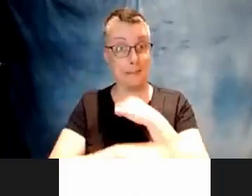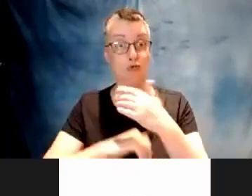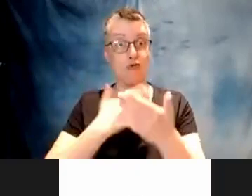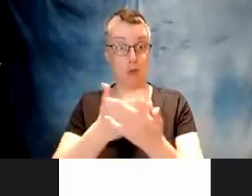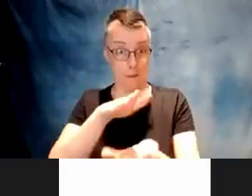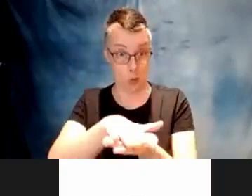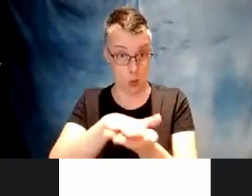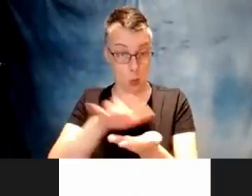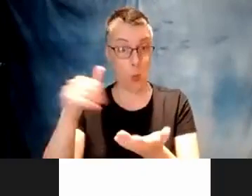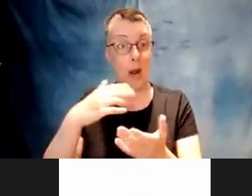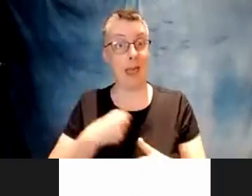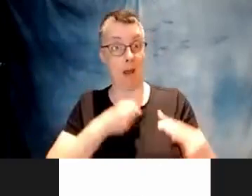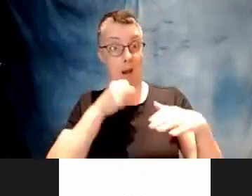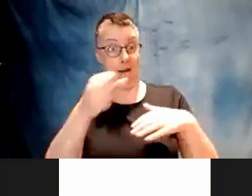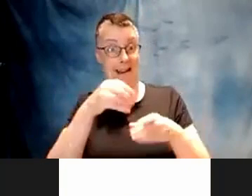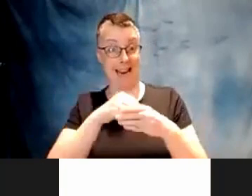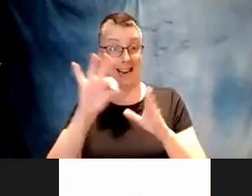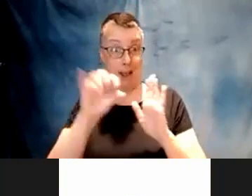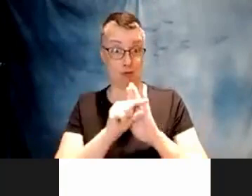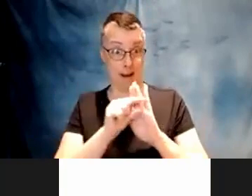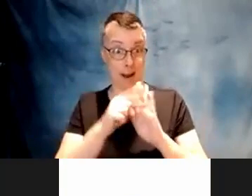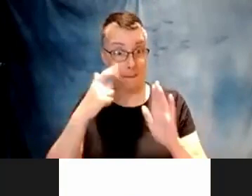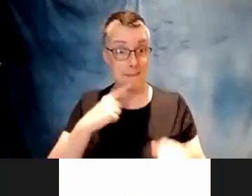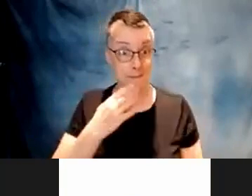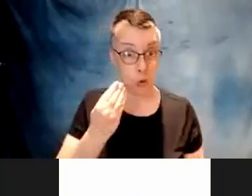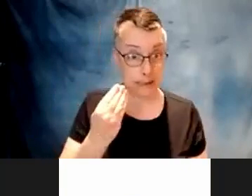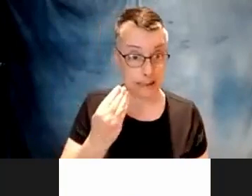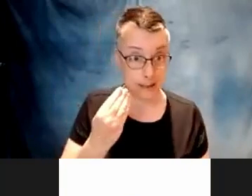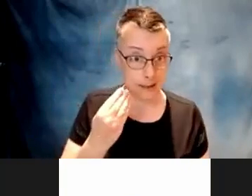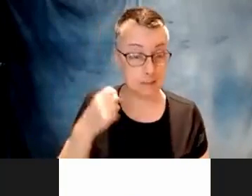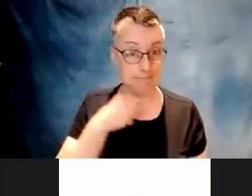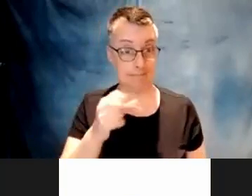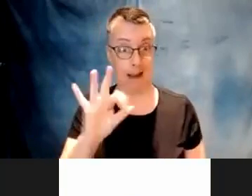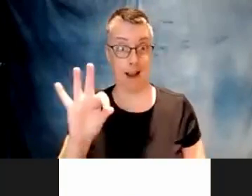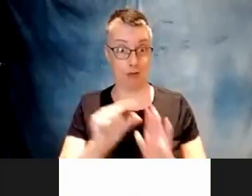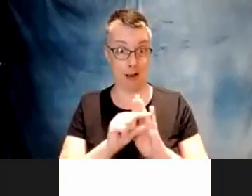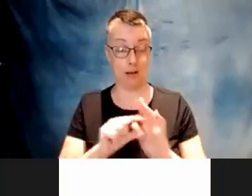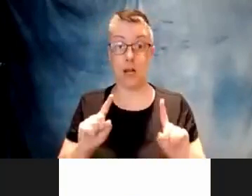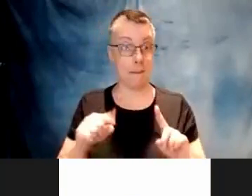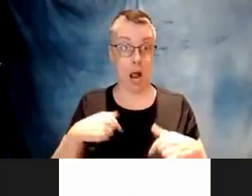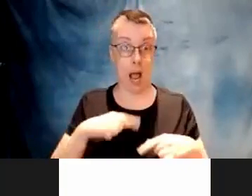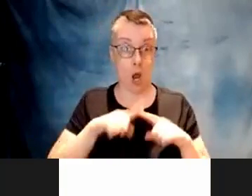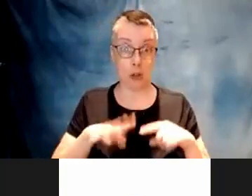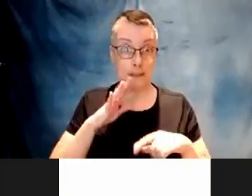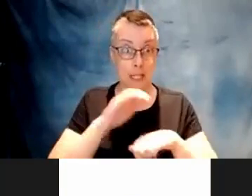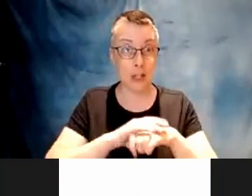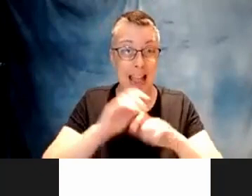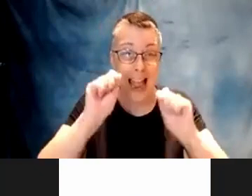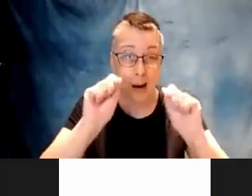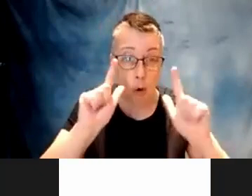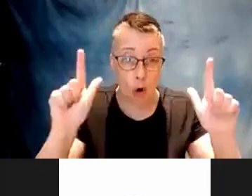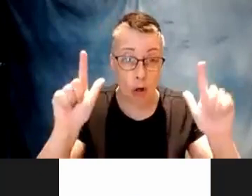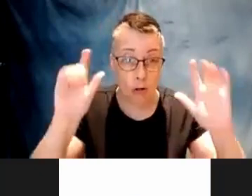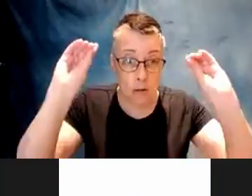they put me in 9th grade because I was 14, but I couldn't speak a word of English. I